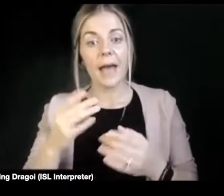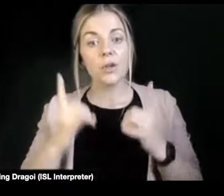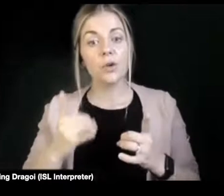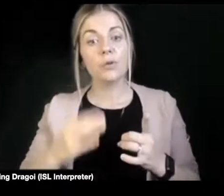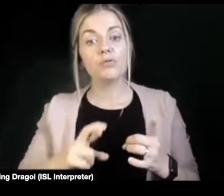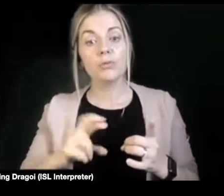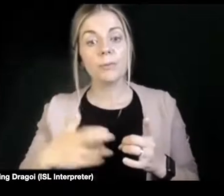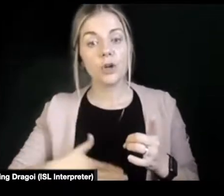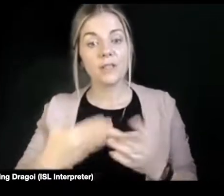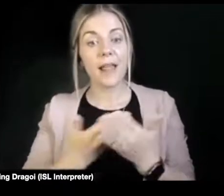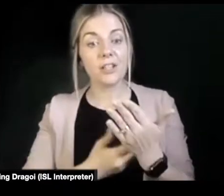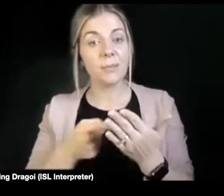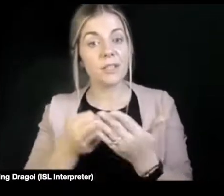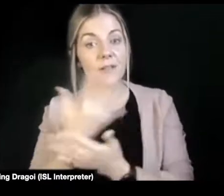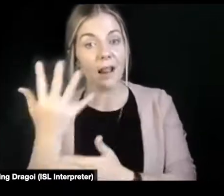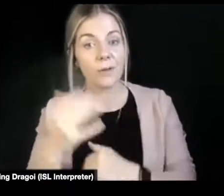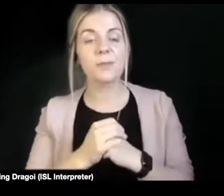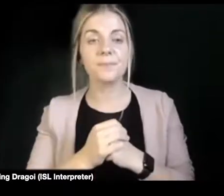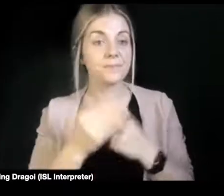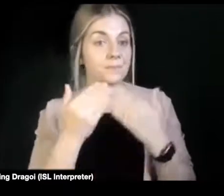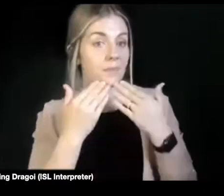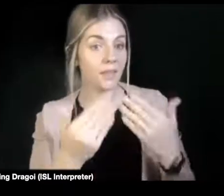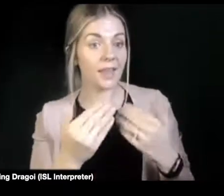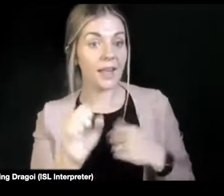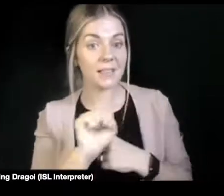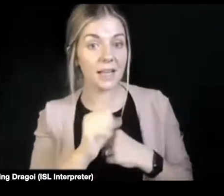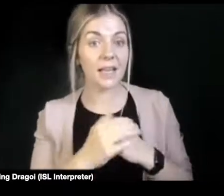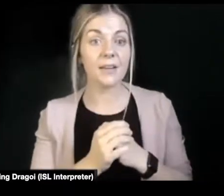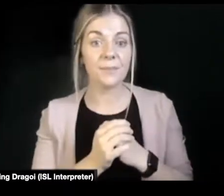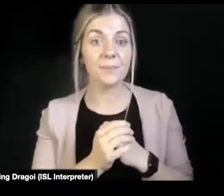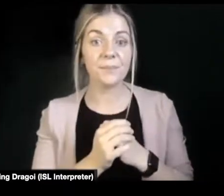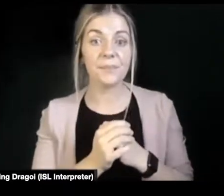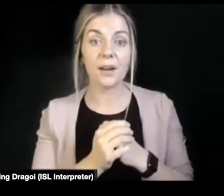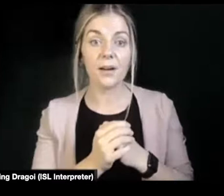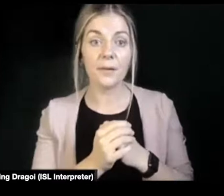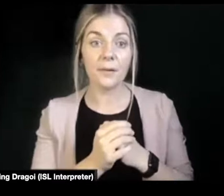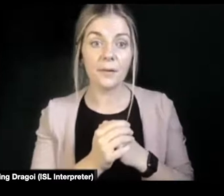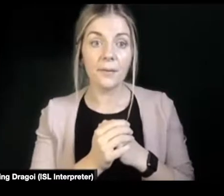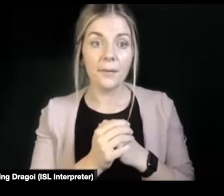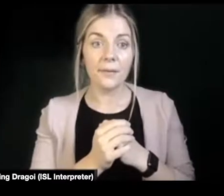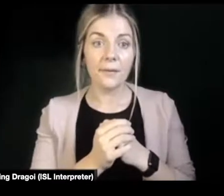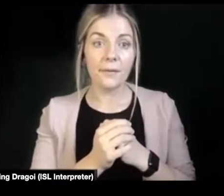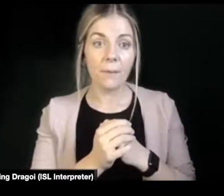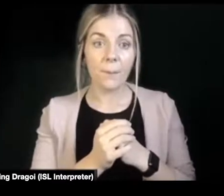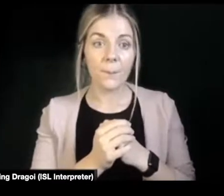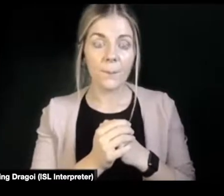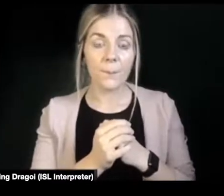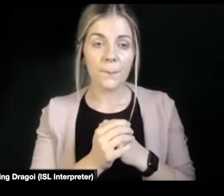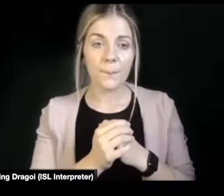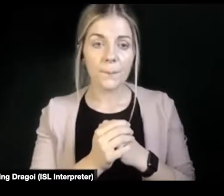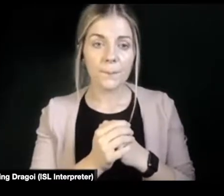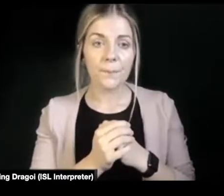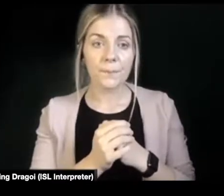Thanks. That's good question. So what do you think are the specific challenges for